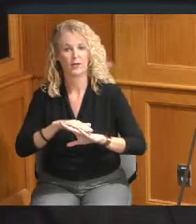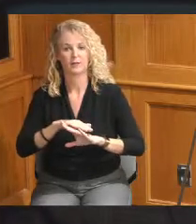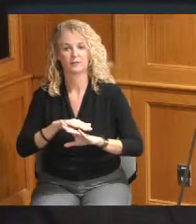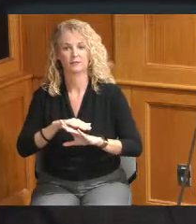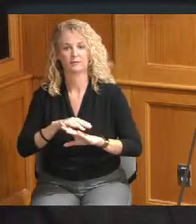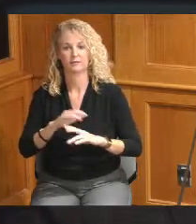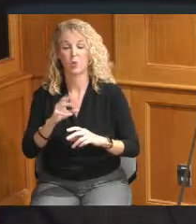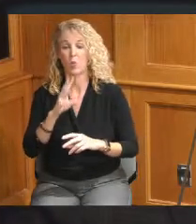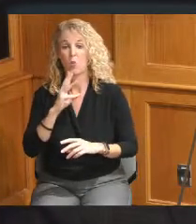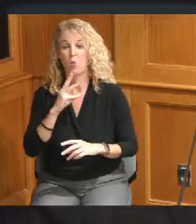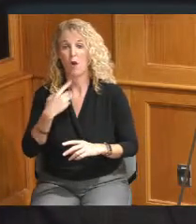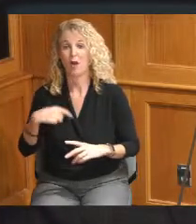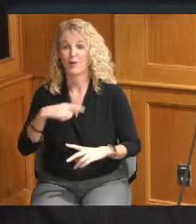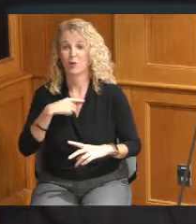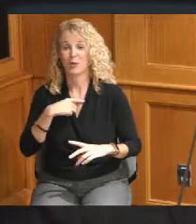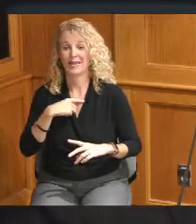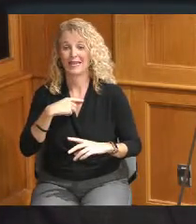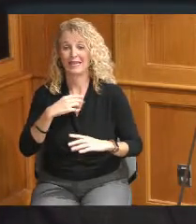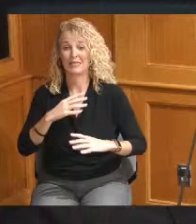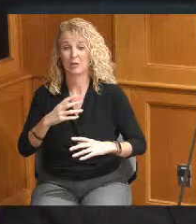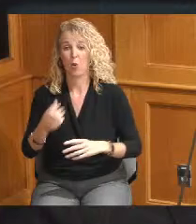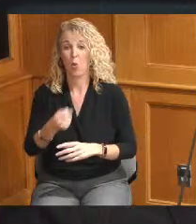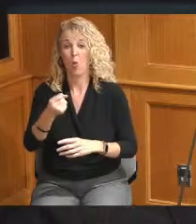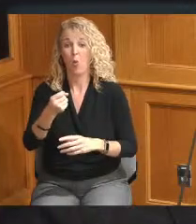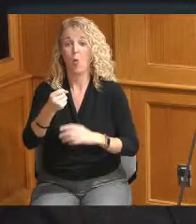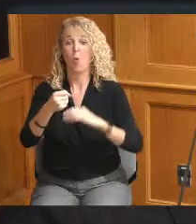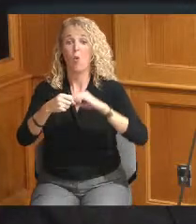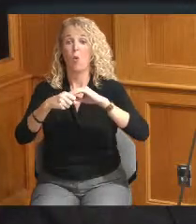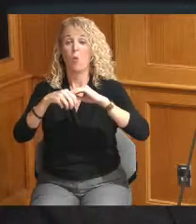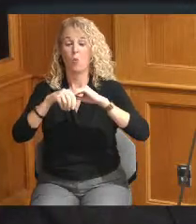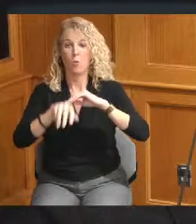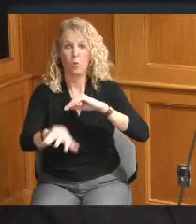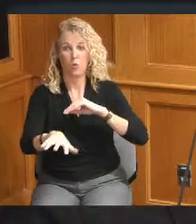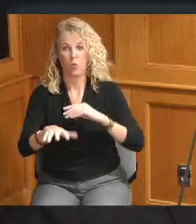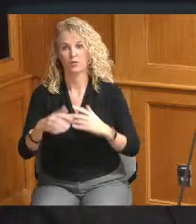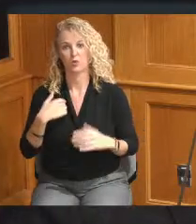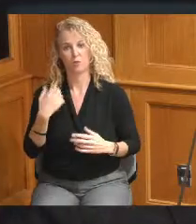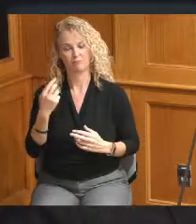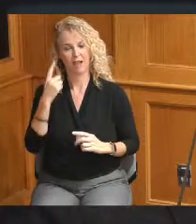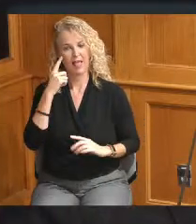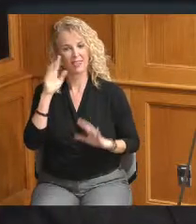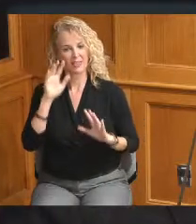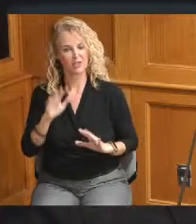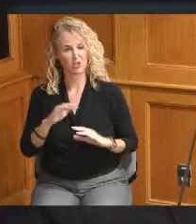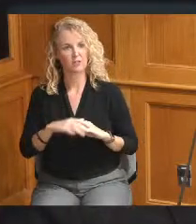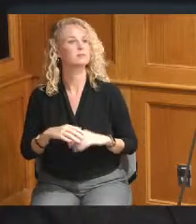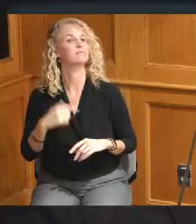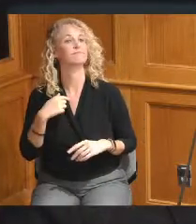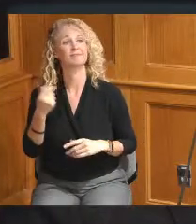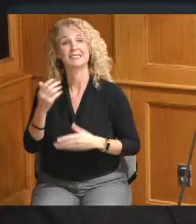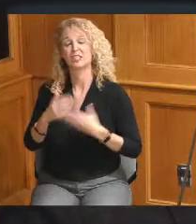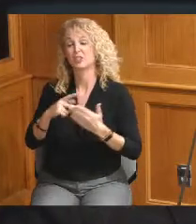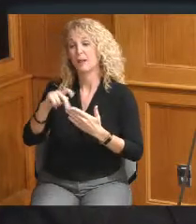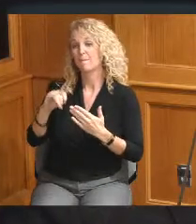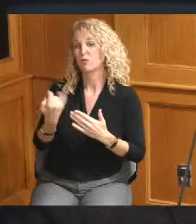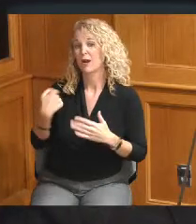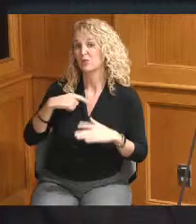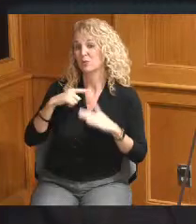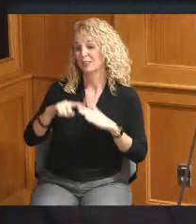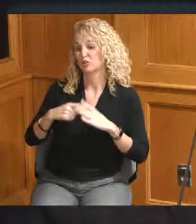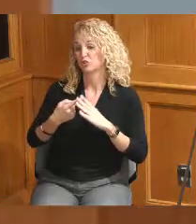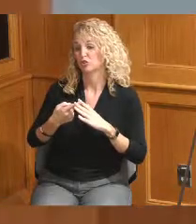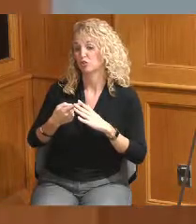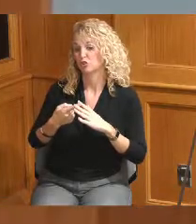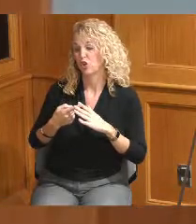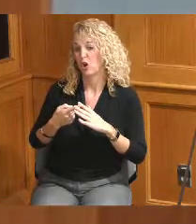water so it doesn't enter the system or people's basements. So I applaud. Thank you. And there's some projects we're starting